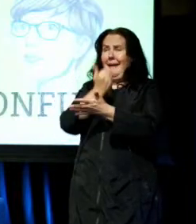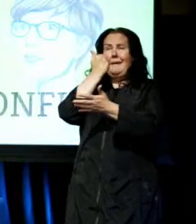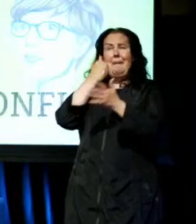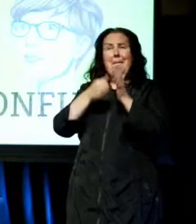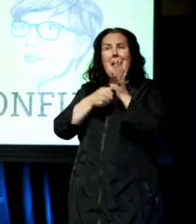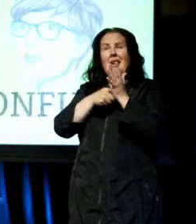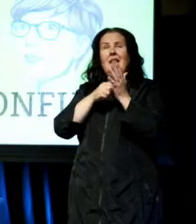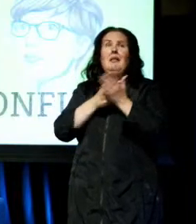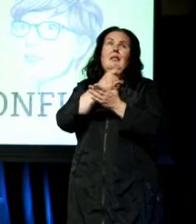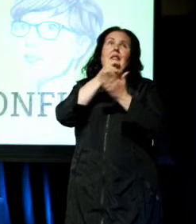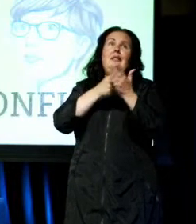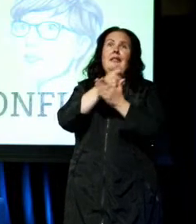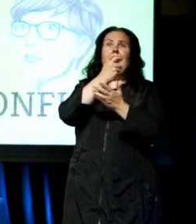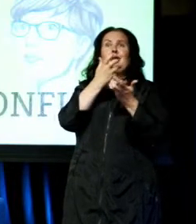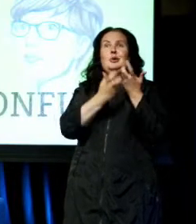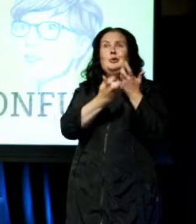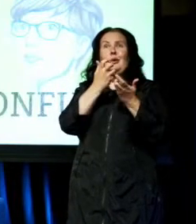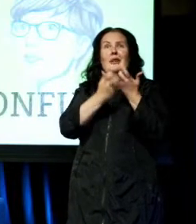like, fucking